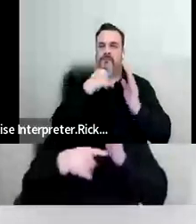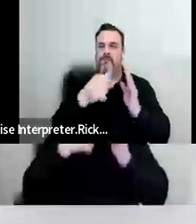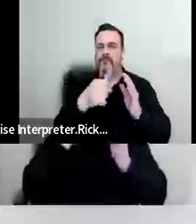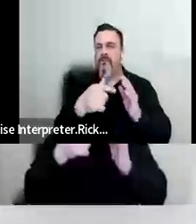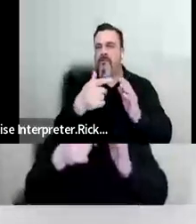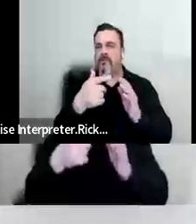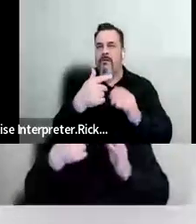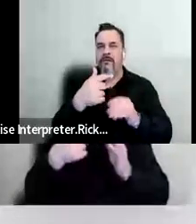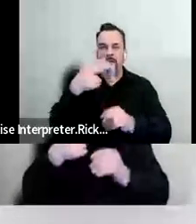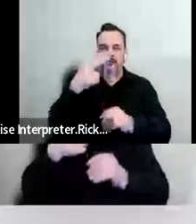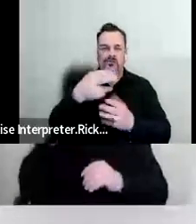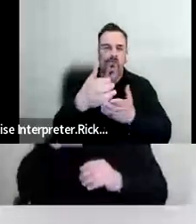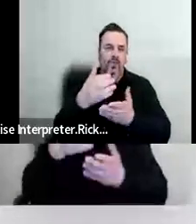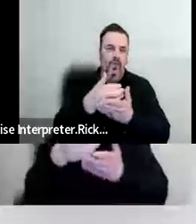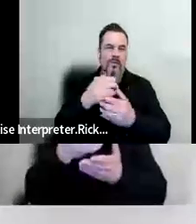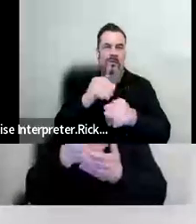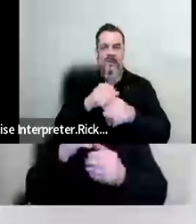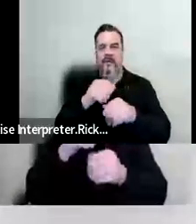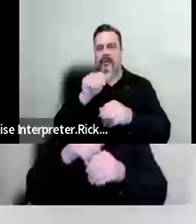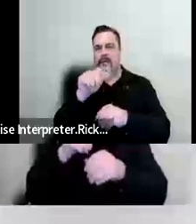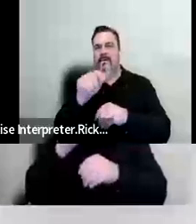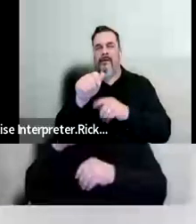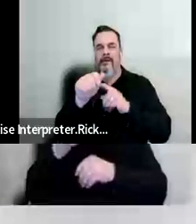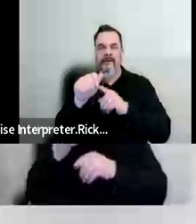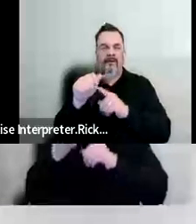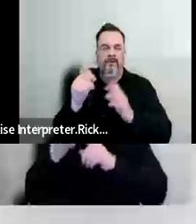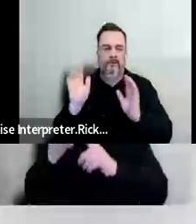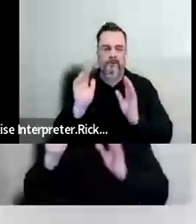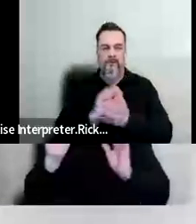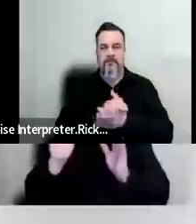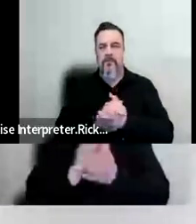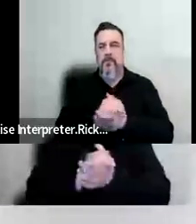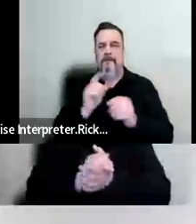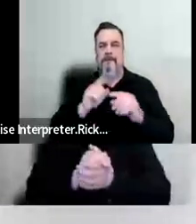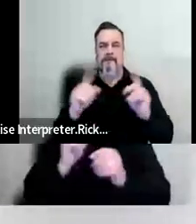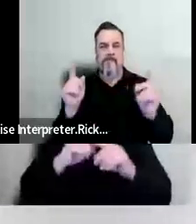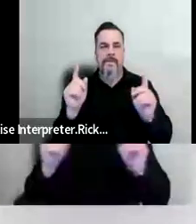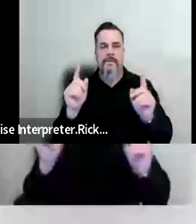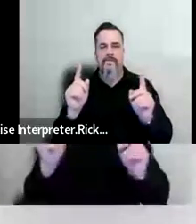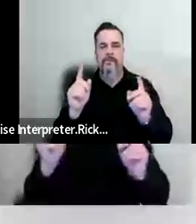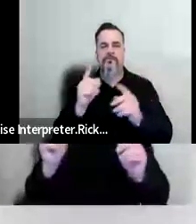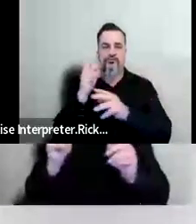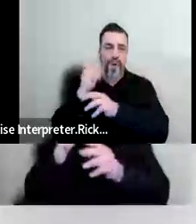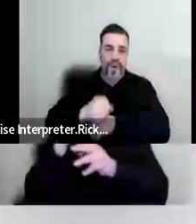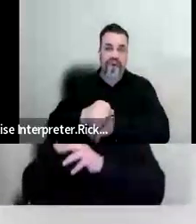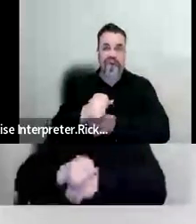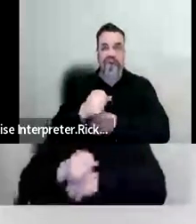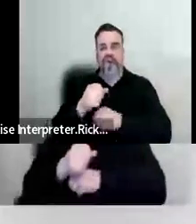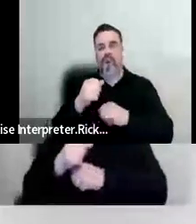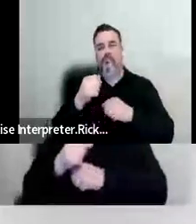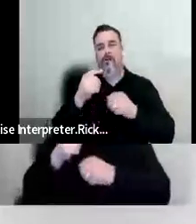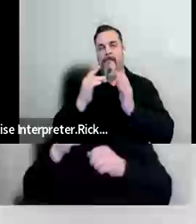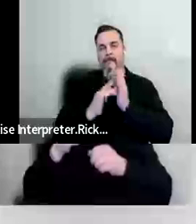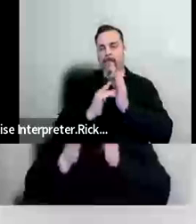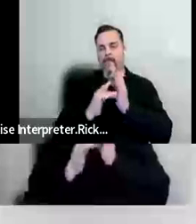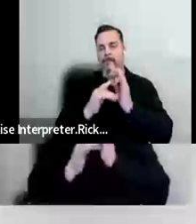it's not a history course in Americans with Disability Act, but traditionally there was a medical model in